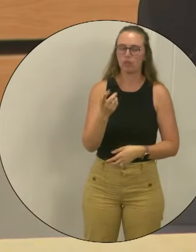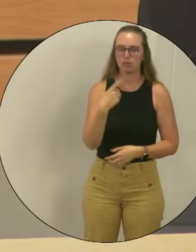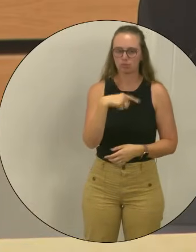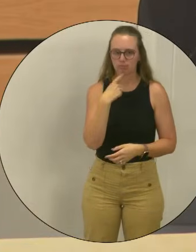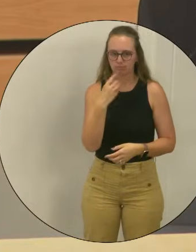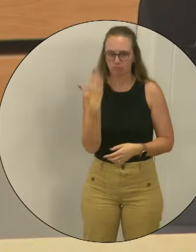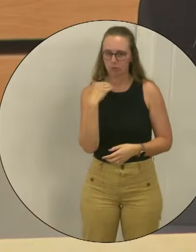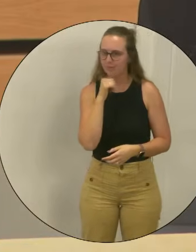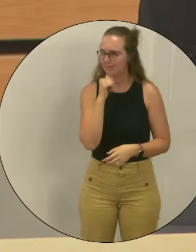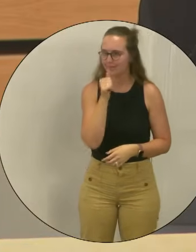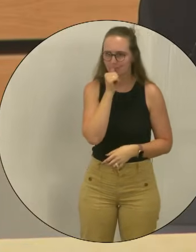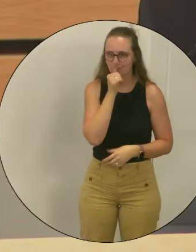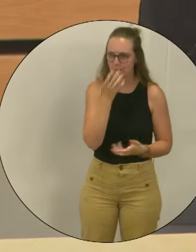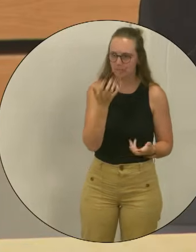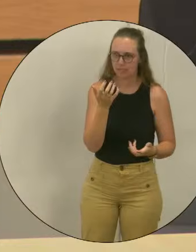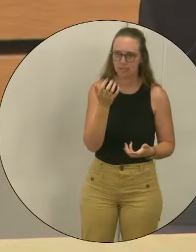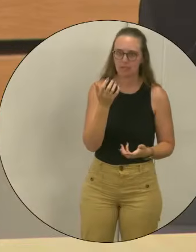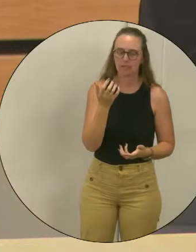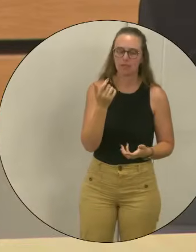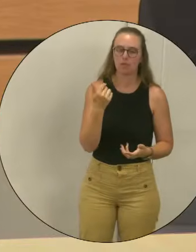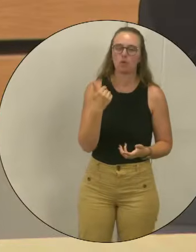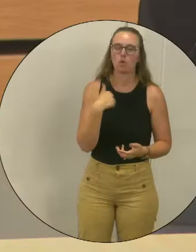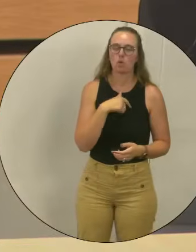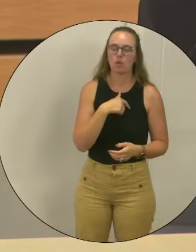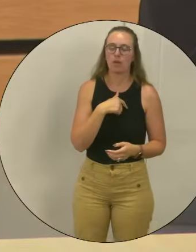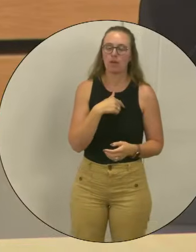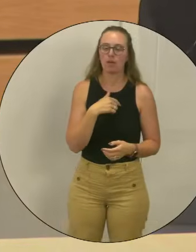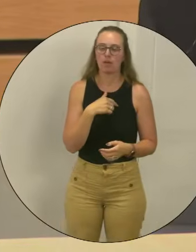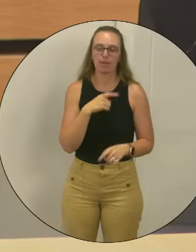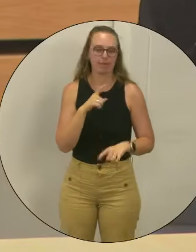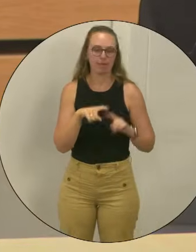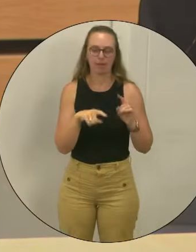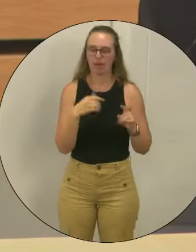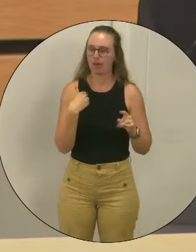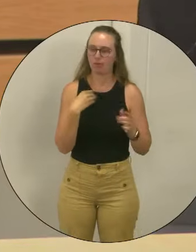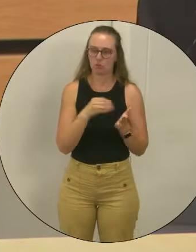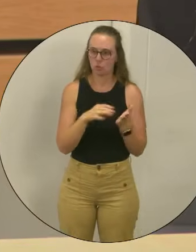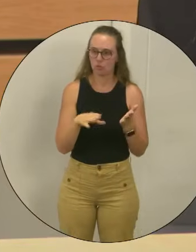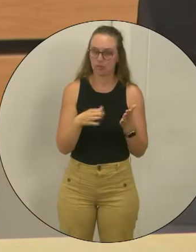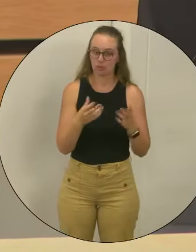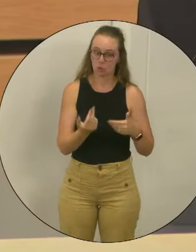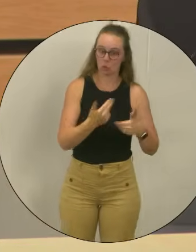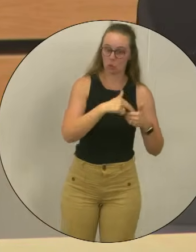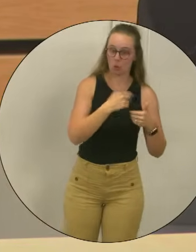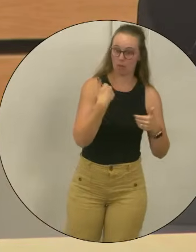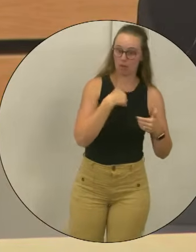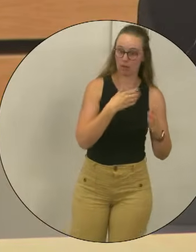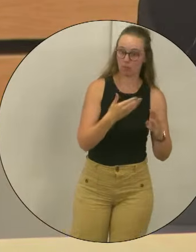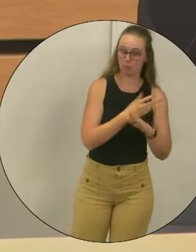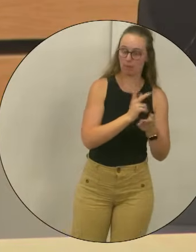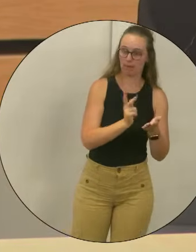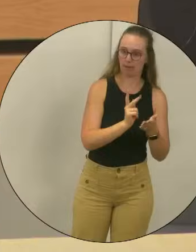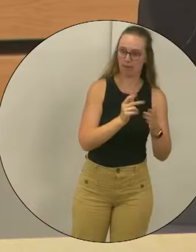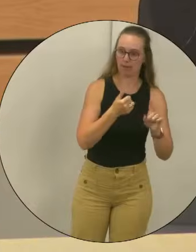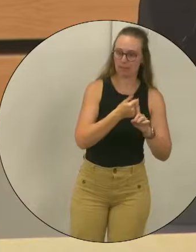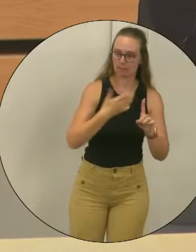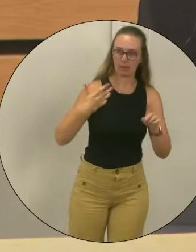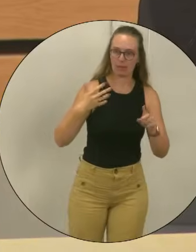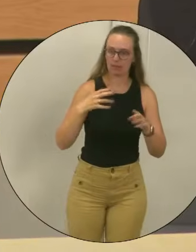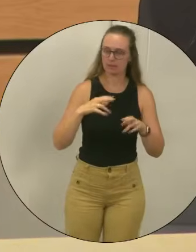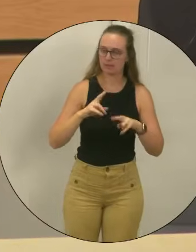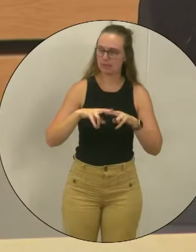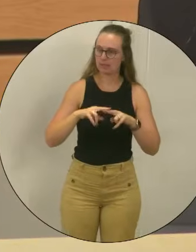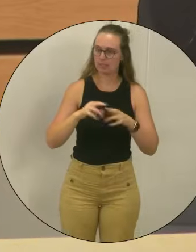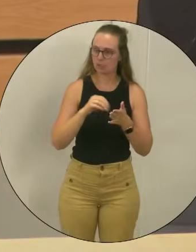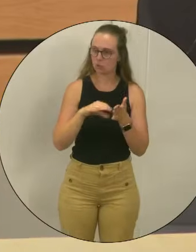it, it's not a secret, like if we can try to have our students enter with us in pre-K and we can expand those seats, and that's gonna be